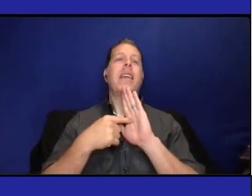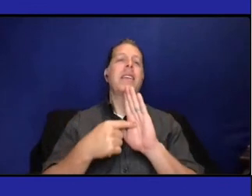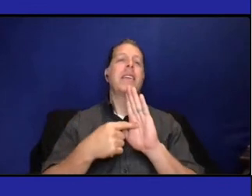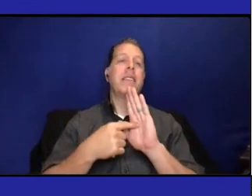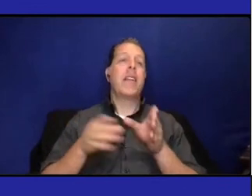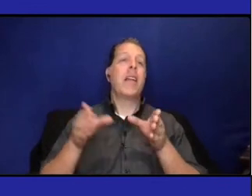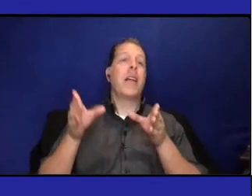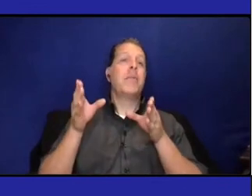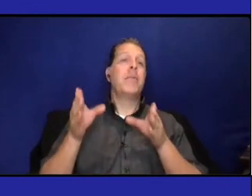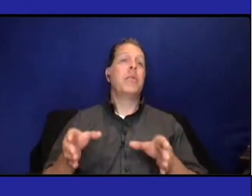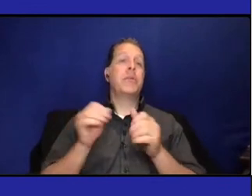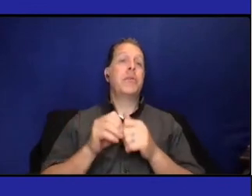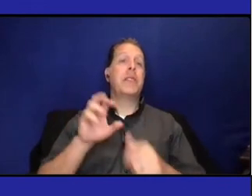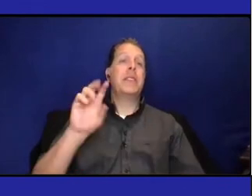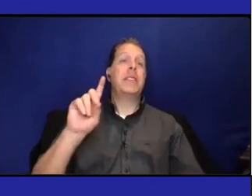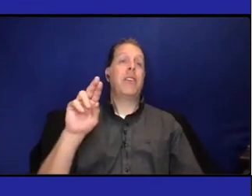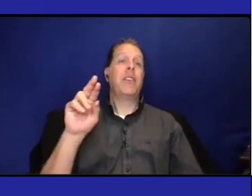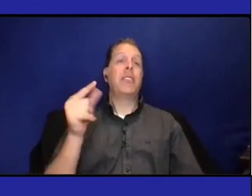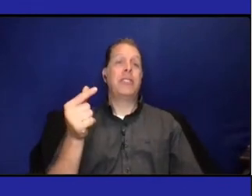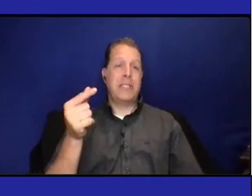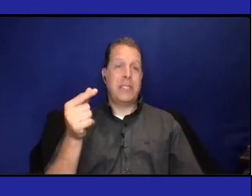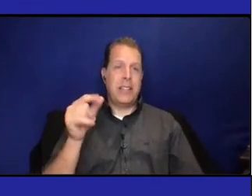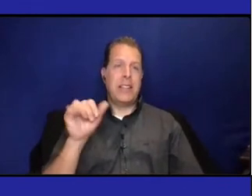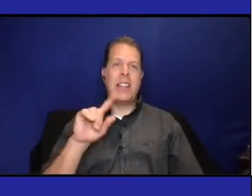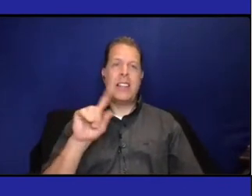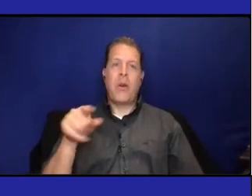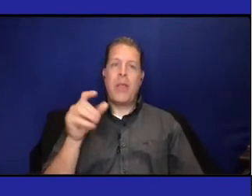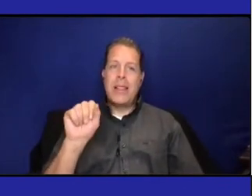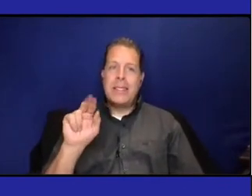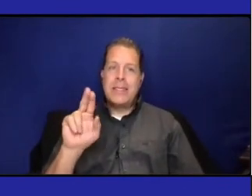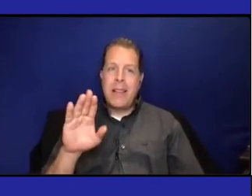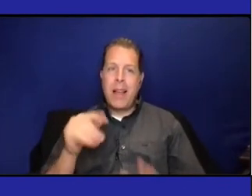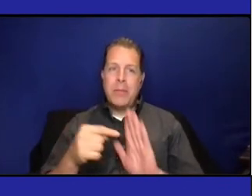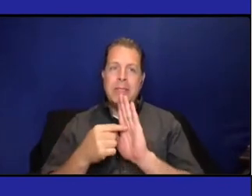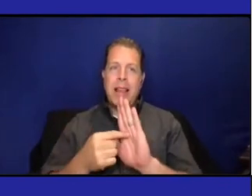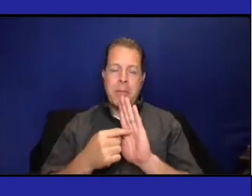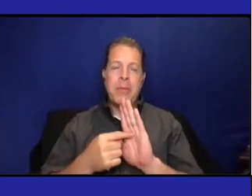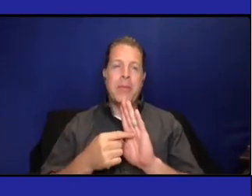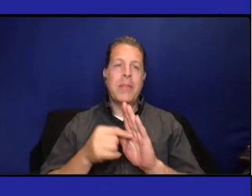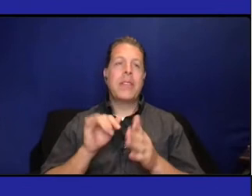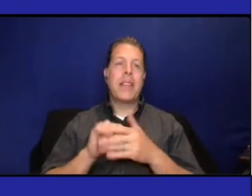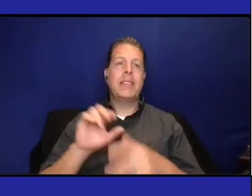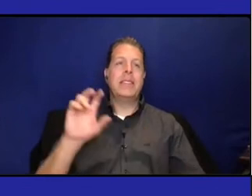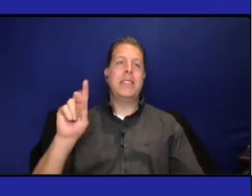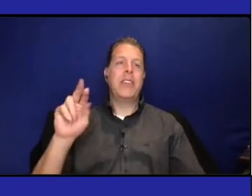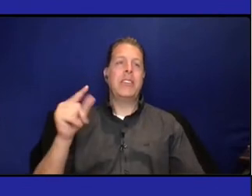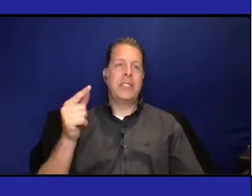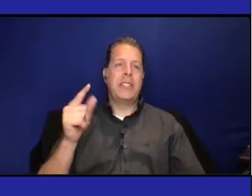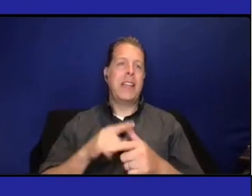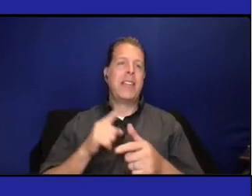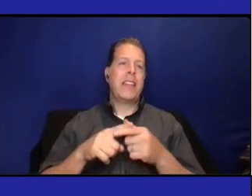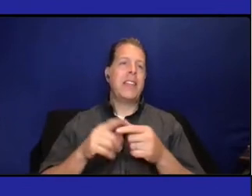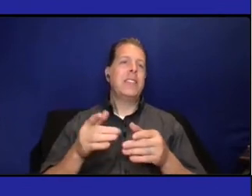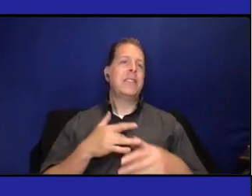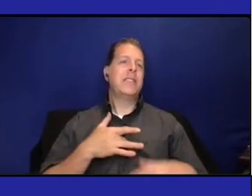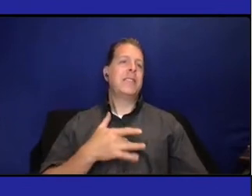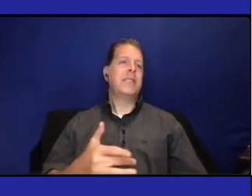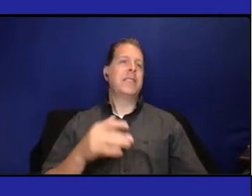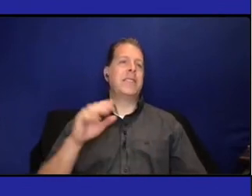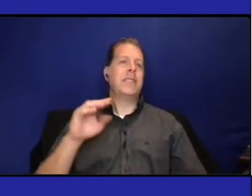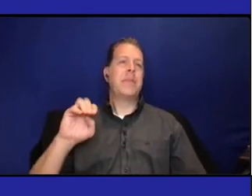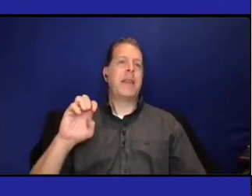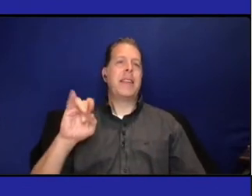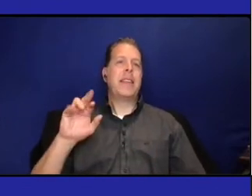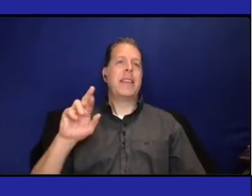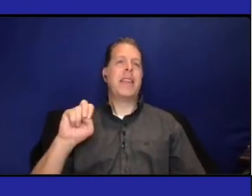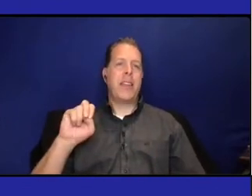a DRG, which is only a subsample, right, that's, if it's DRG, then it's generally Medicare. And this is only